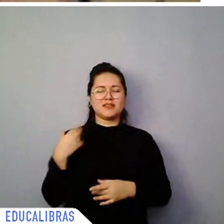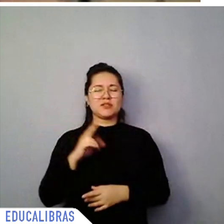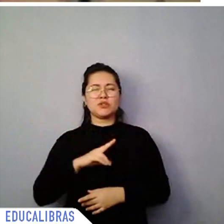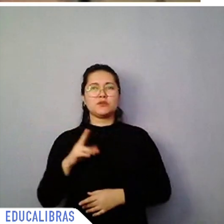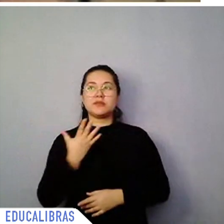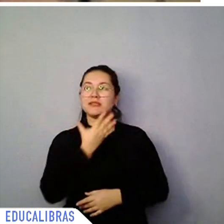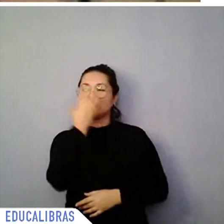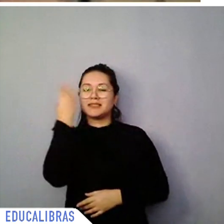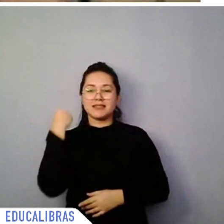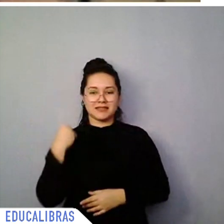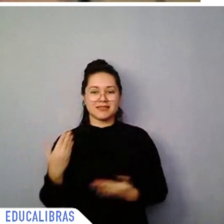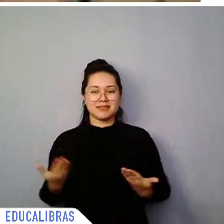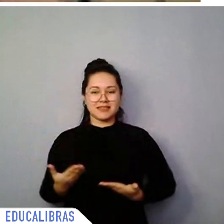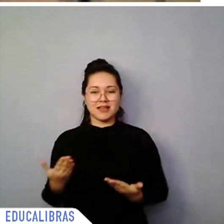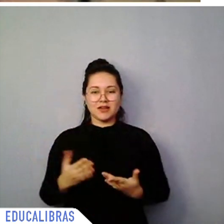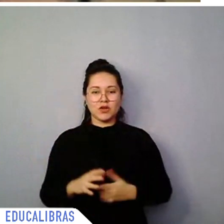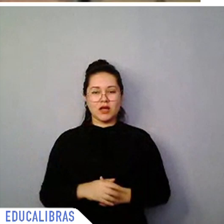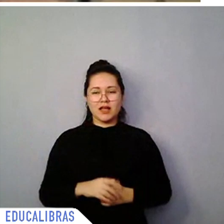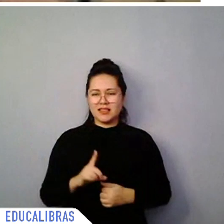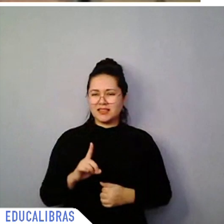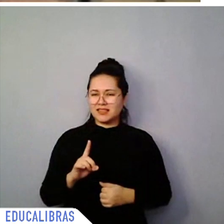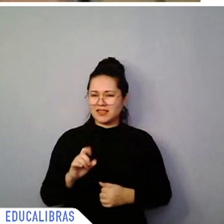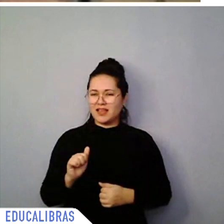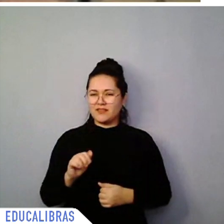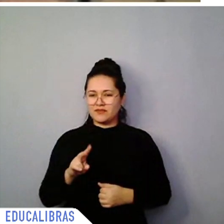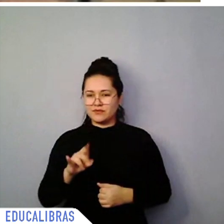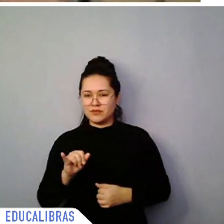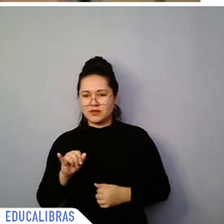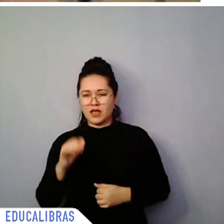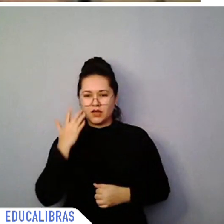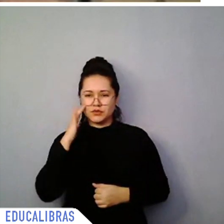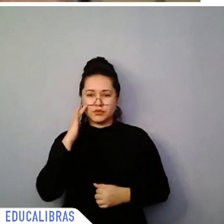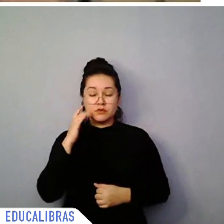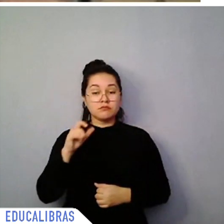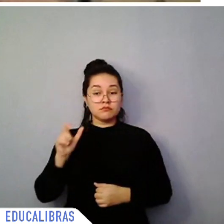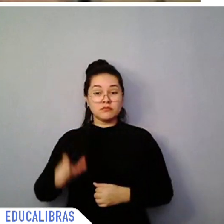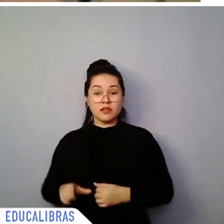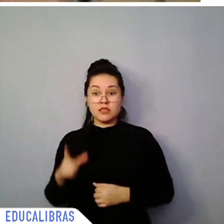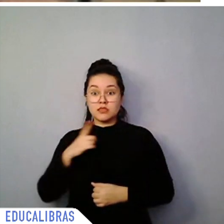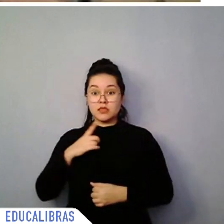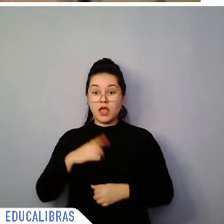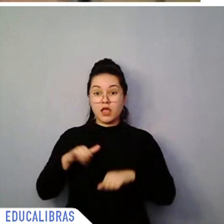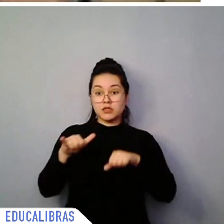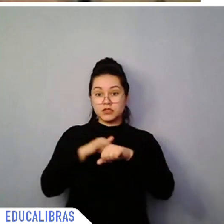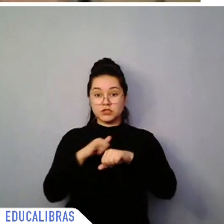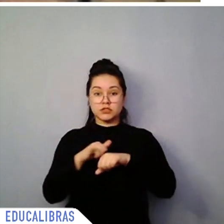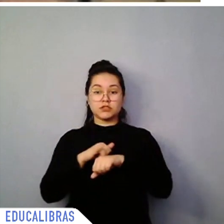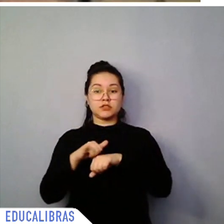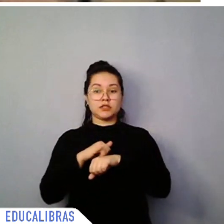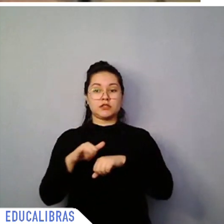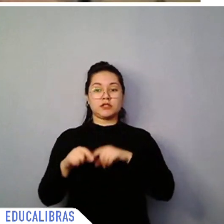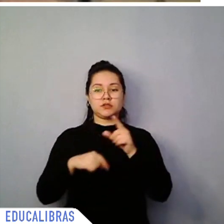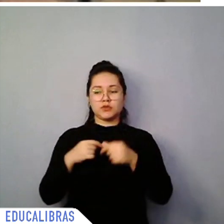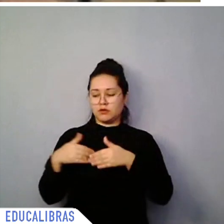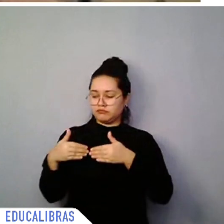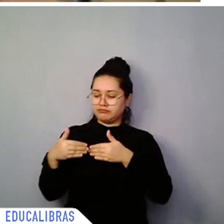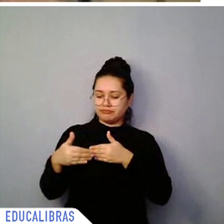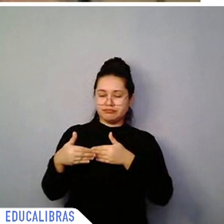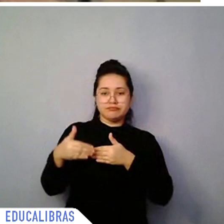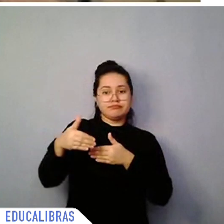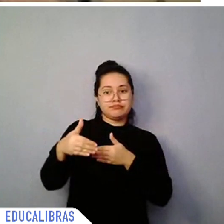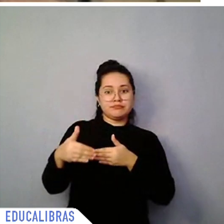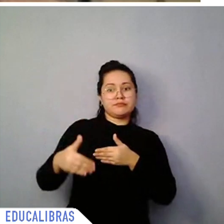to work. I used to participate in a science institution with Davi, and he has